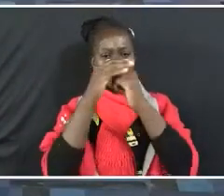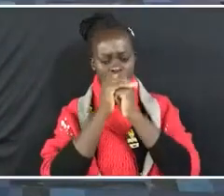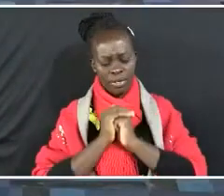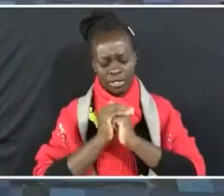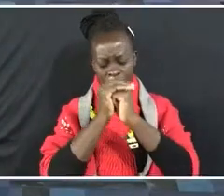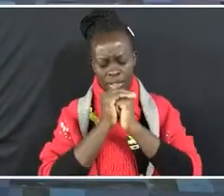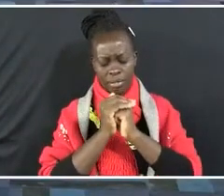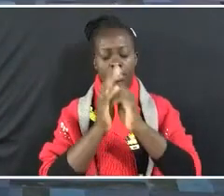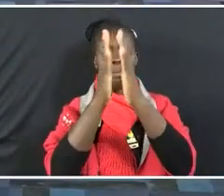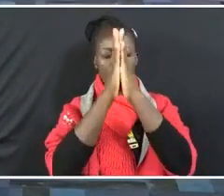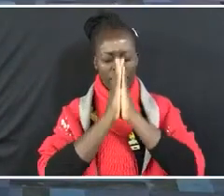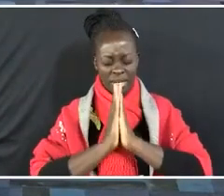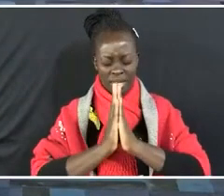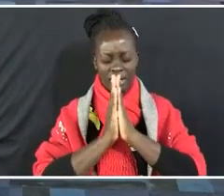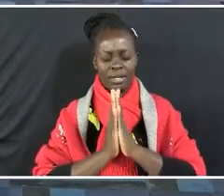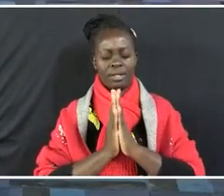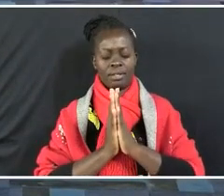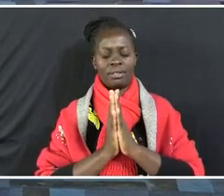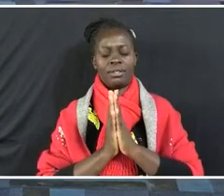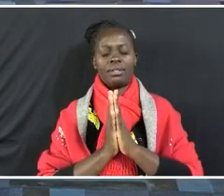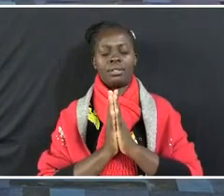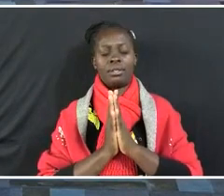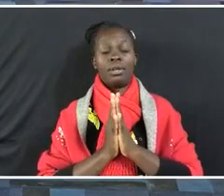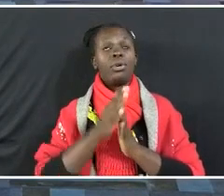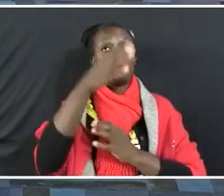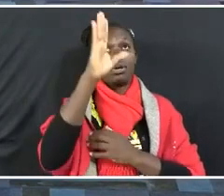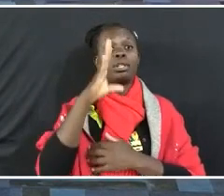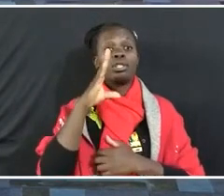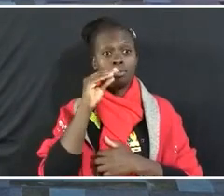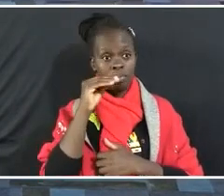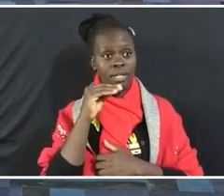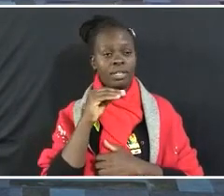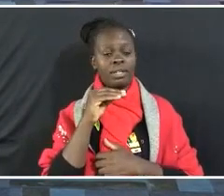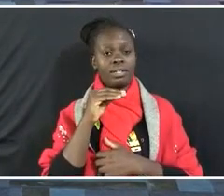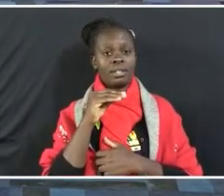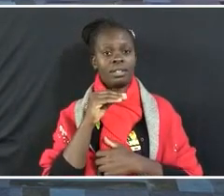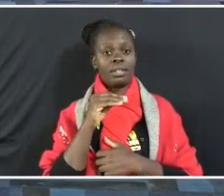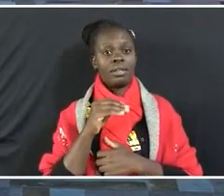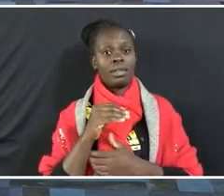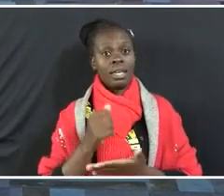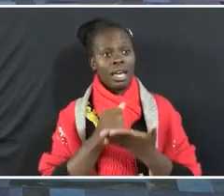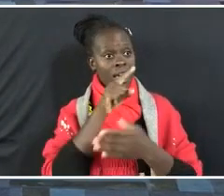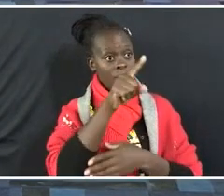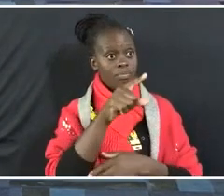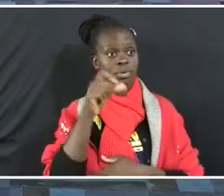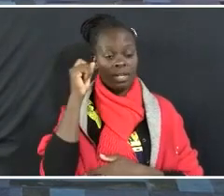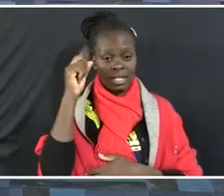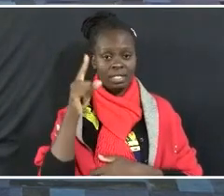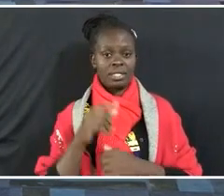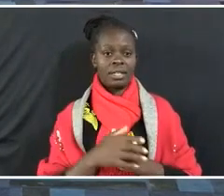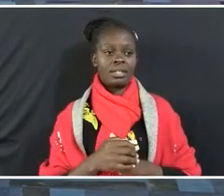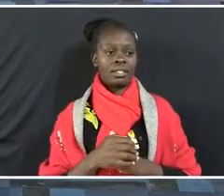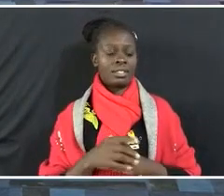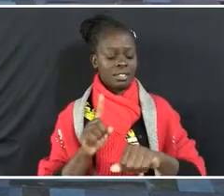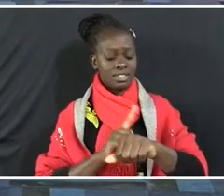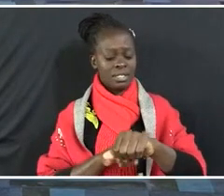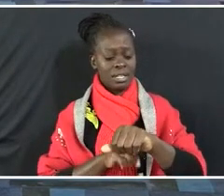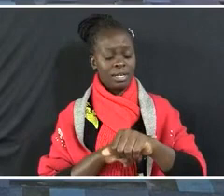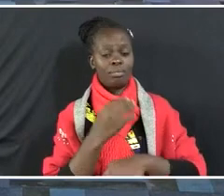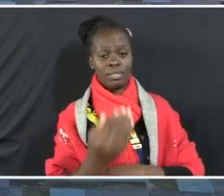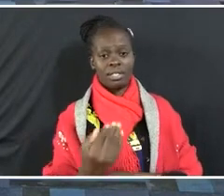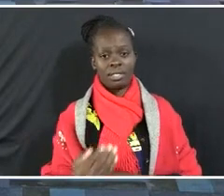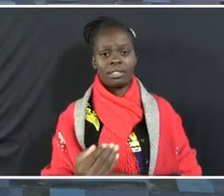child, I have spoken with God, hey, your child looks at you and says, hey, Dad has spoken with God. And